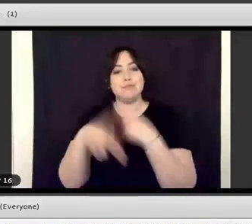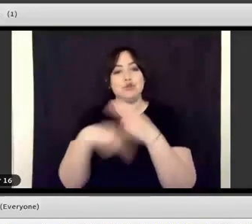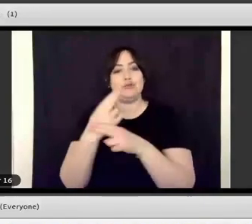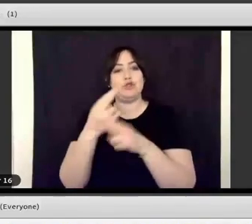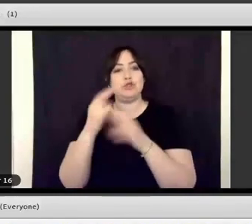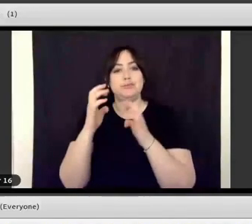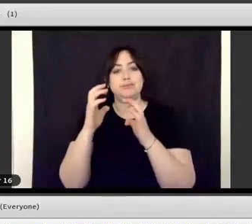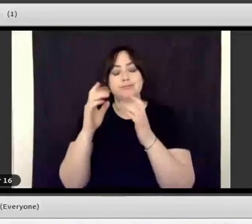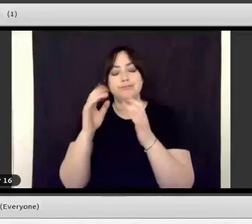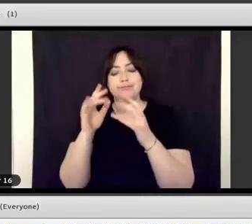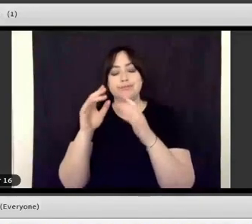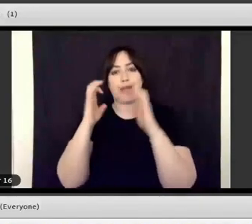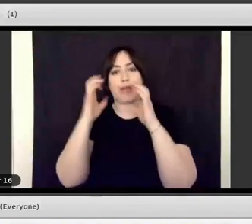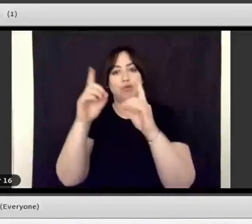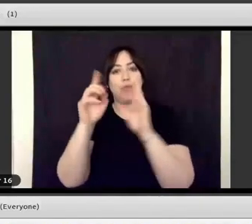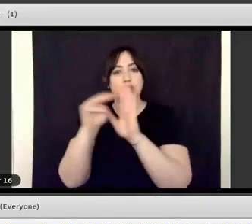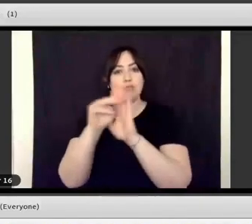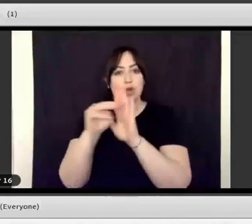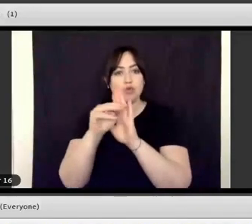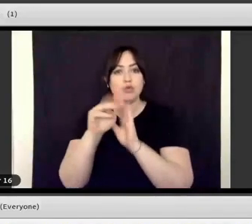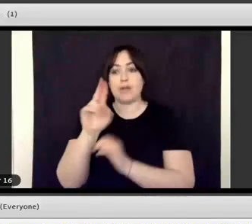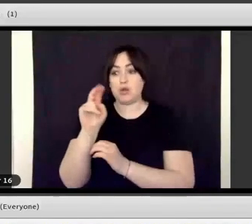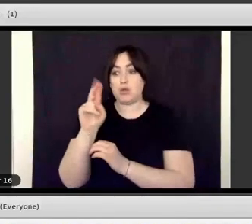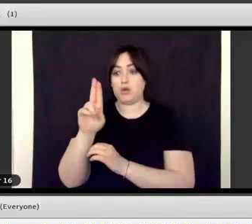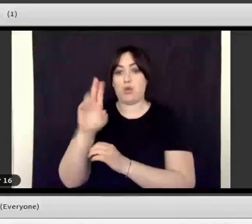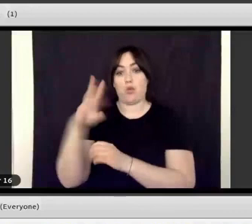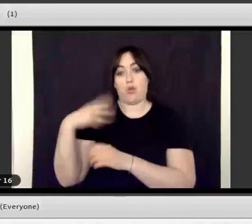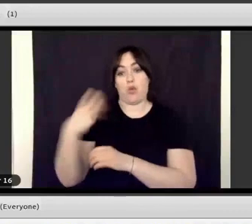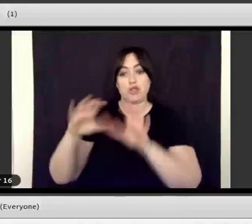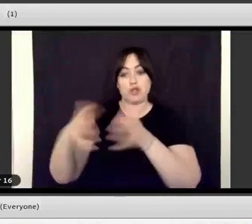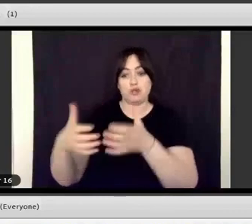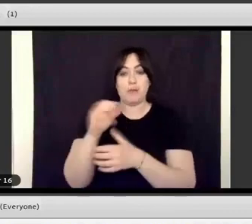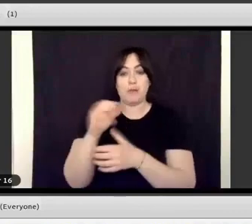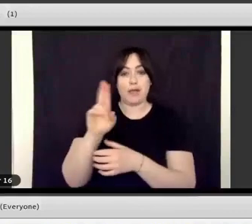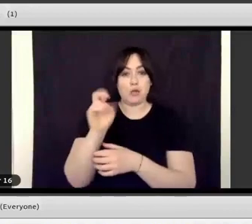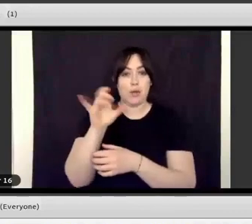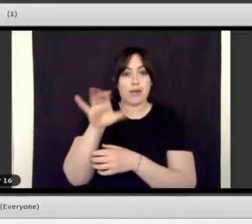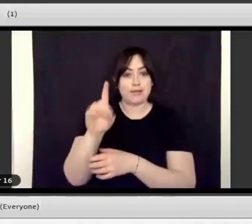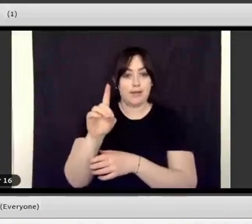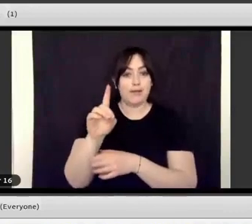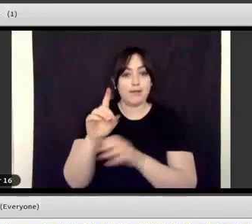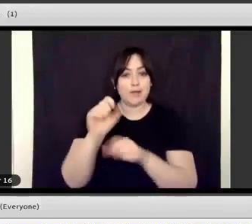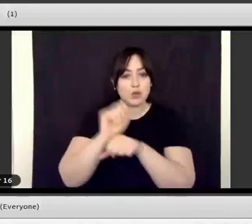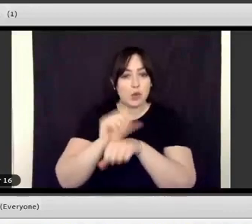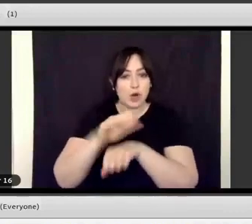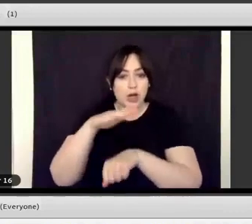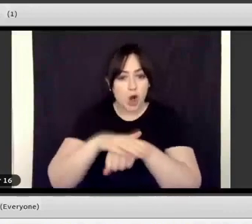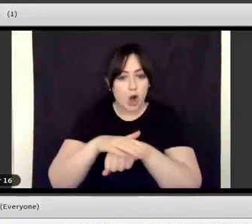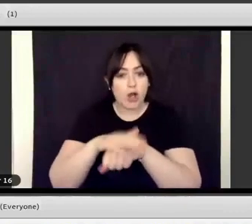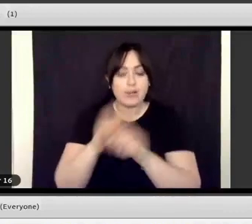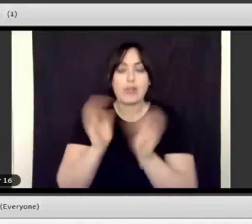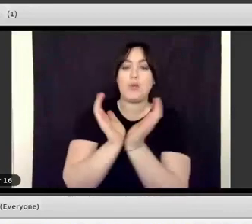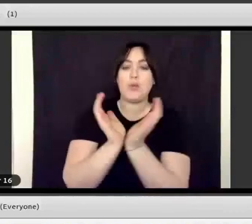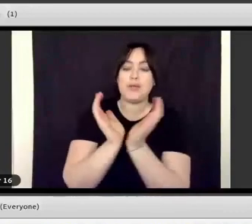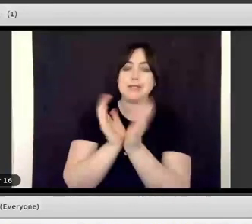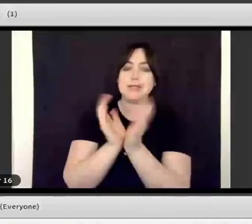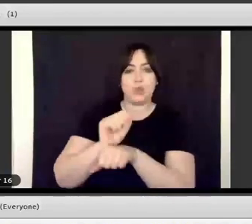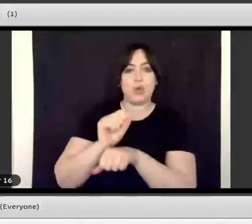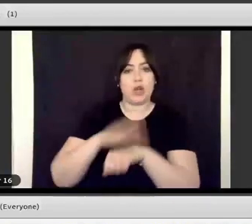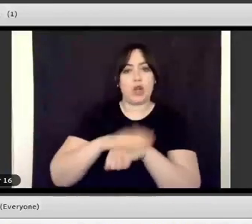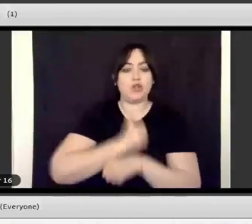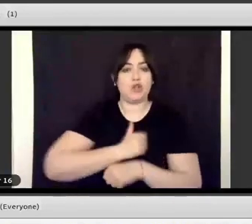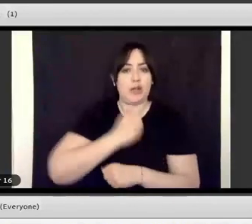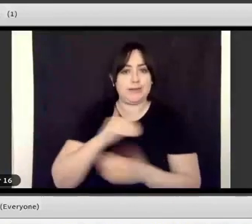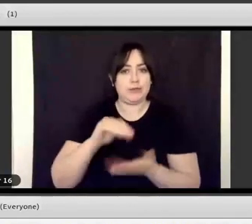working on that would get at barriers to education. So in particular, focusing on out of